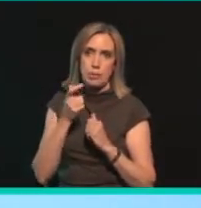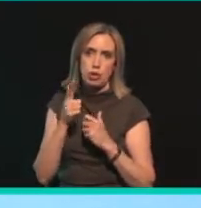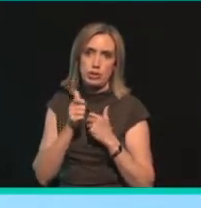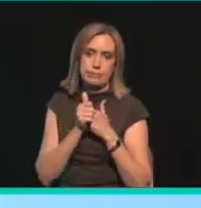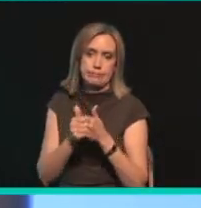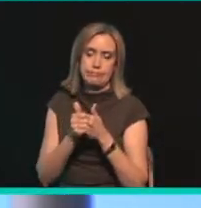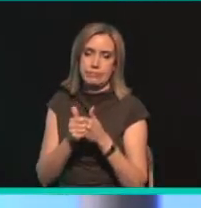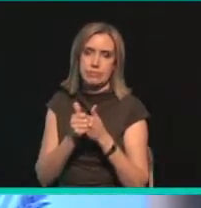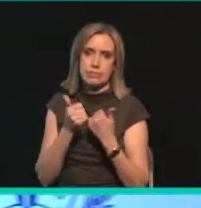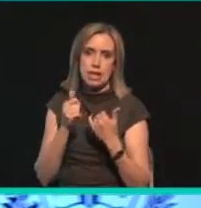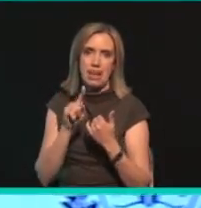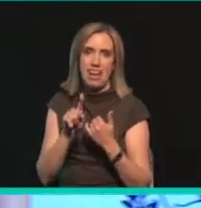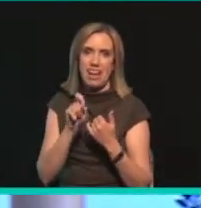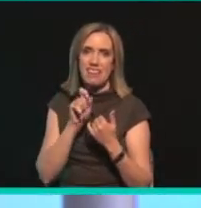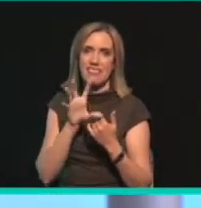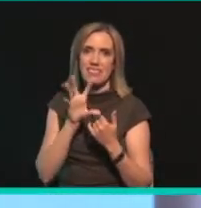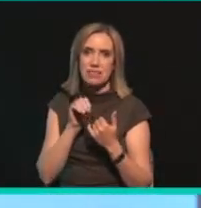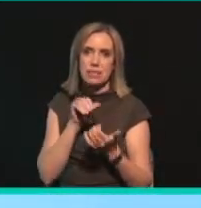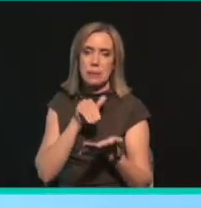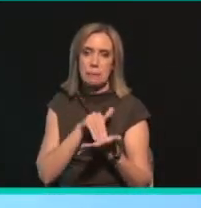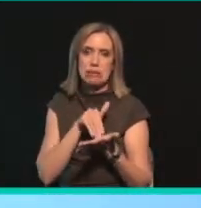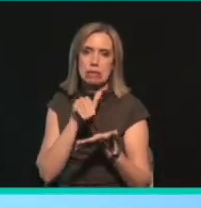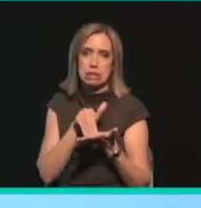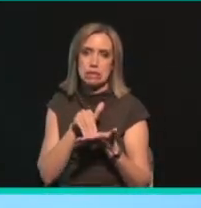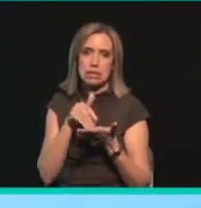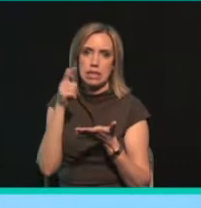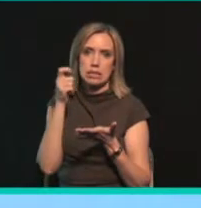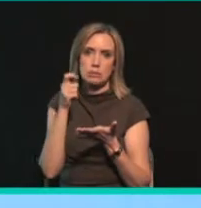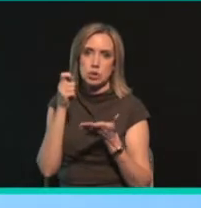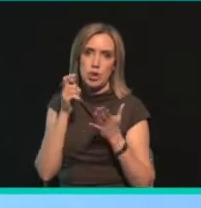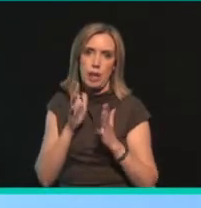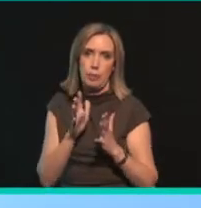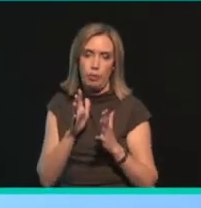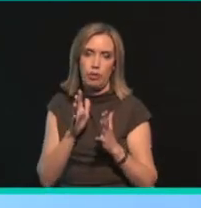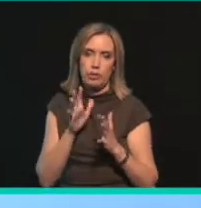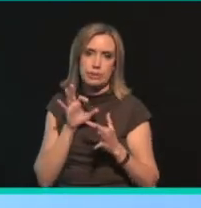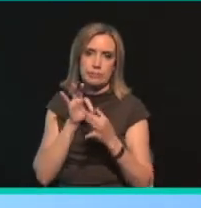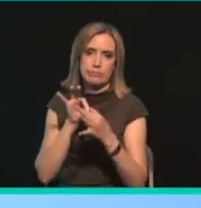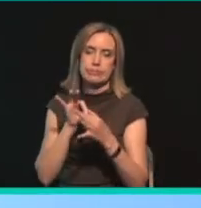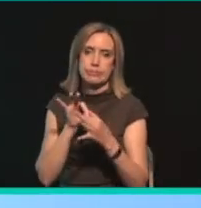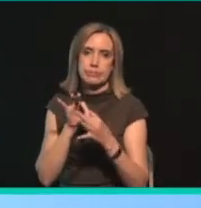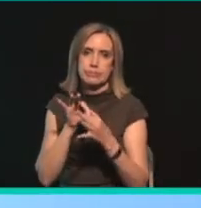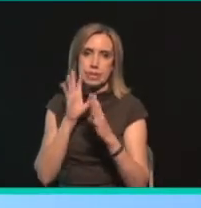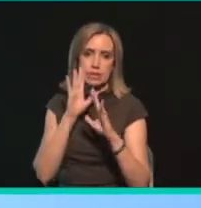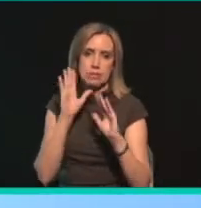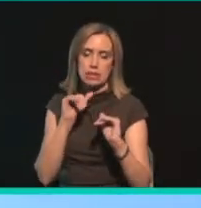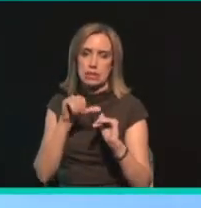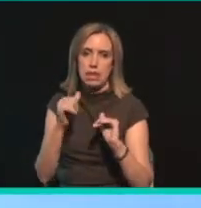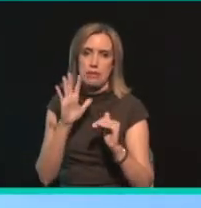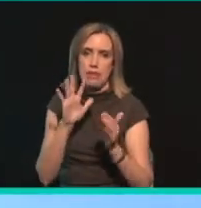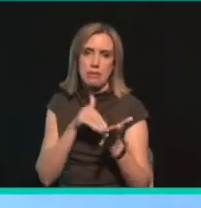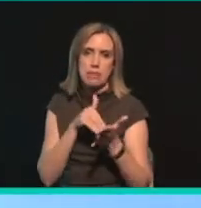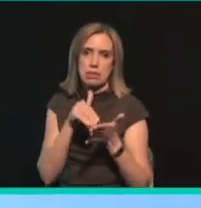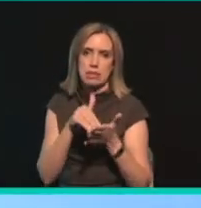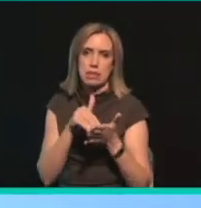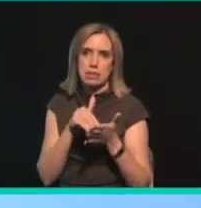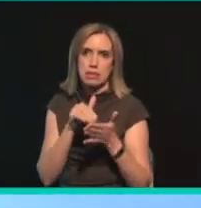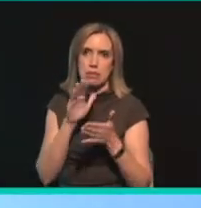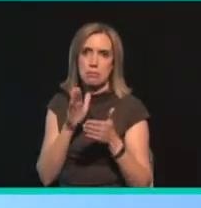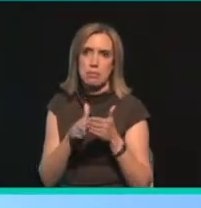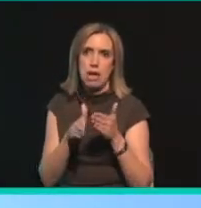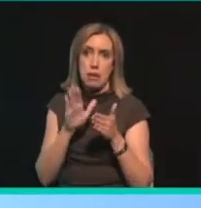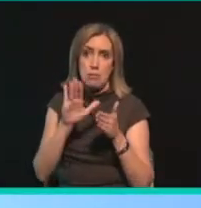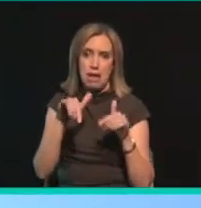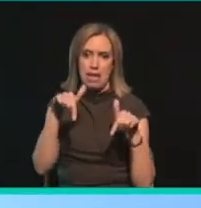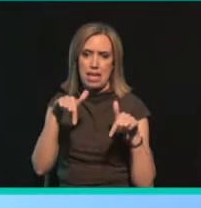Now they have about 150 million subscribers, and they're expecting another 5 million by July